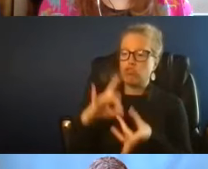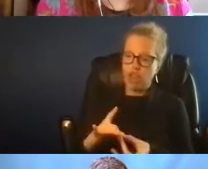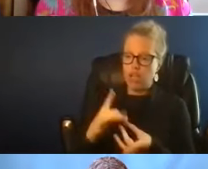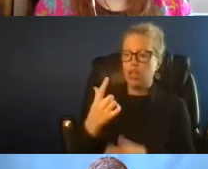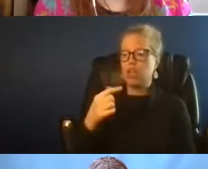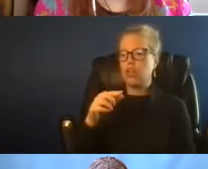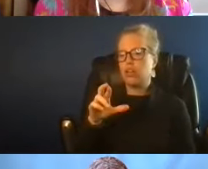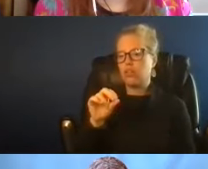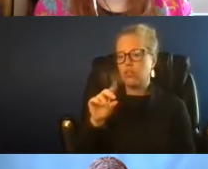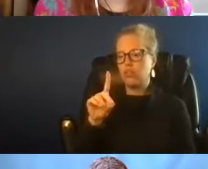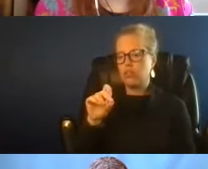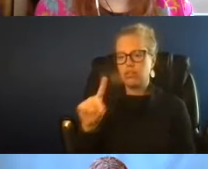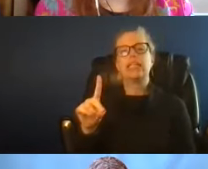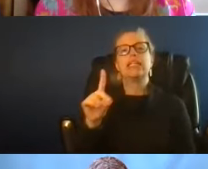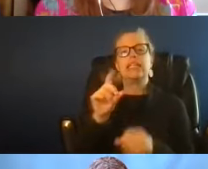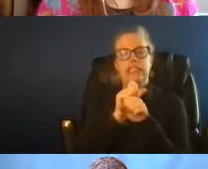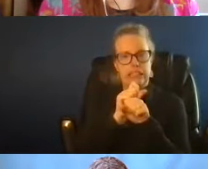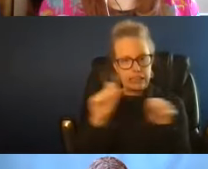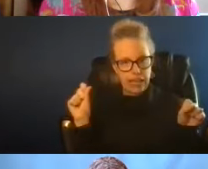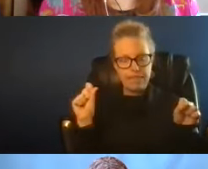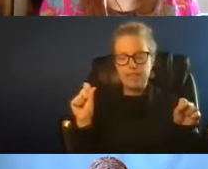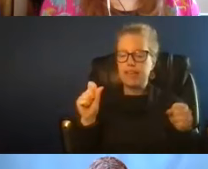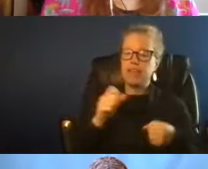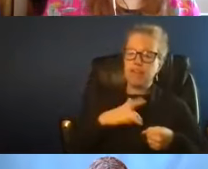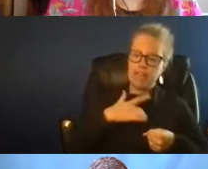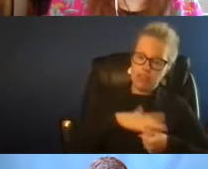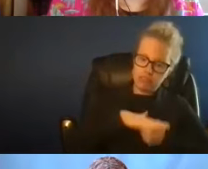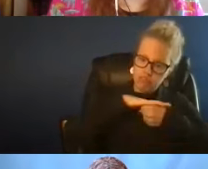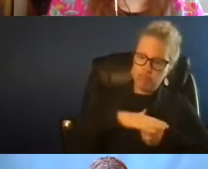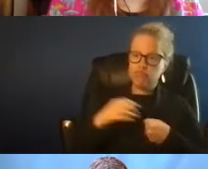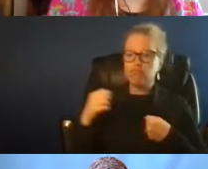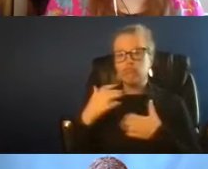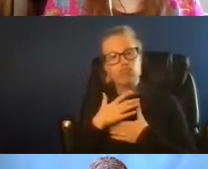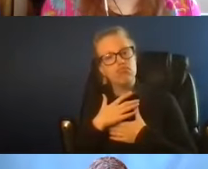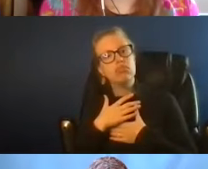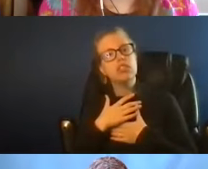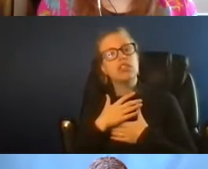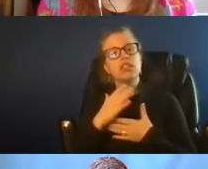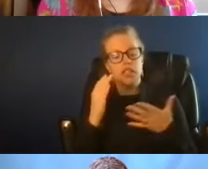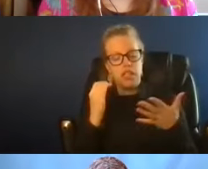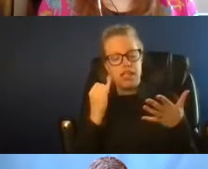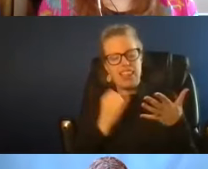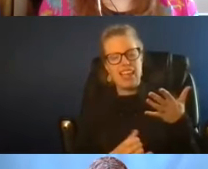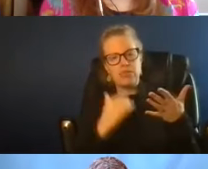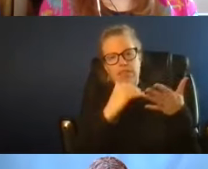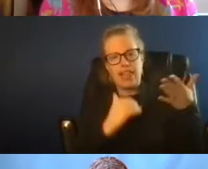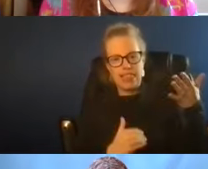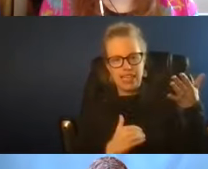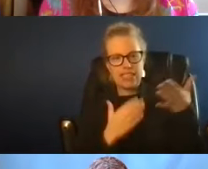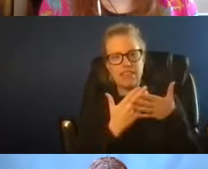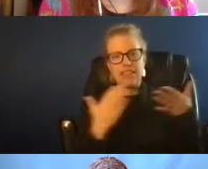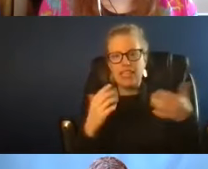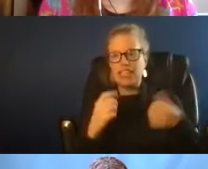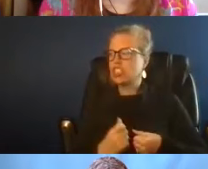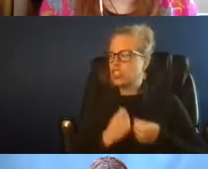safe if they're scared or stressed. And then also we end with a list of things that survivors can